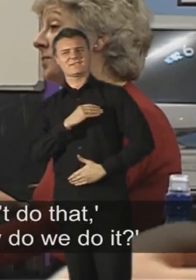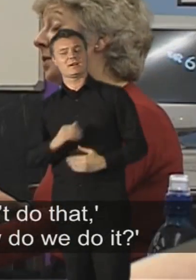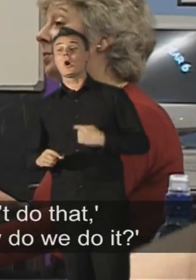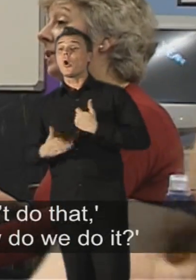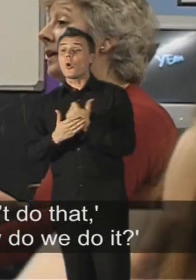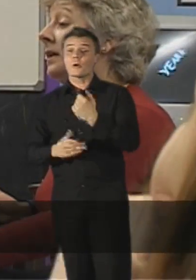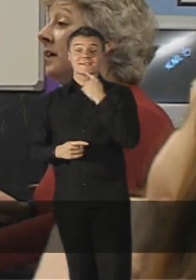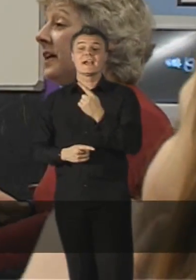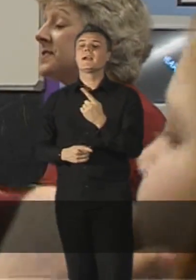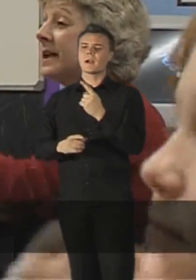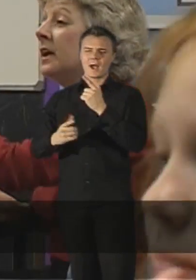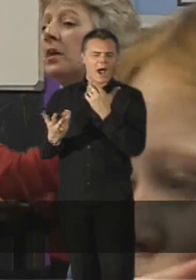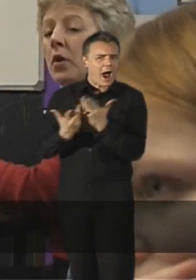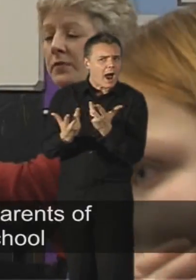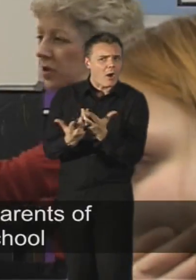it?